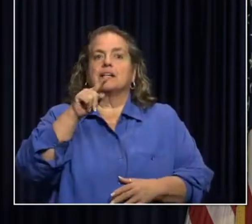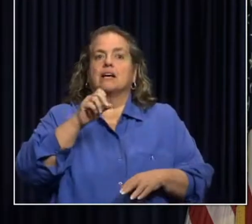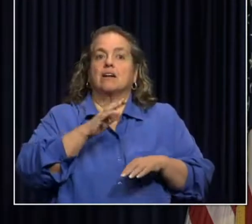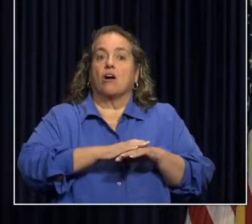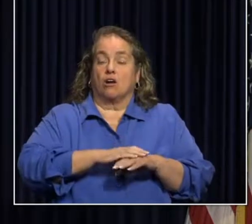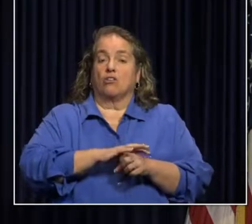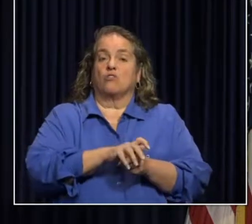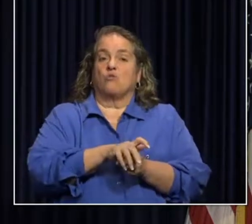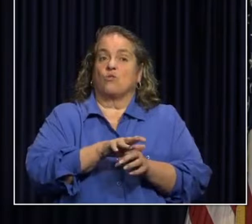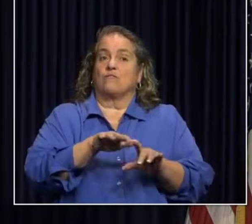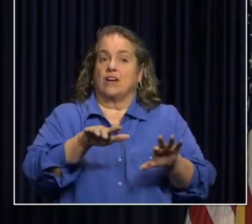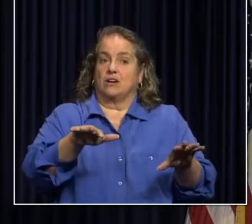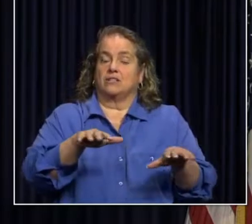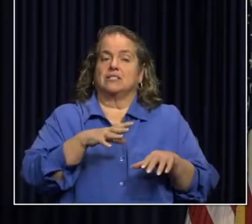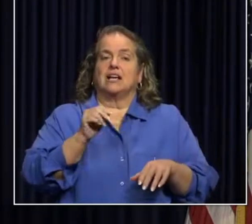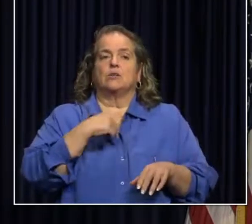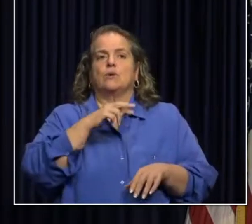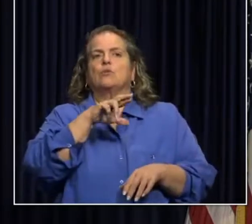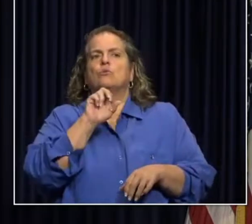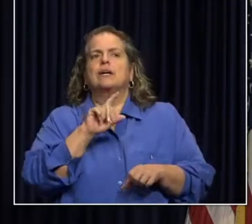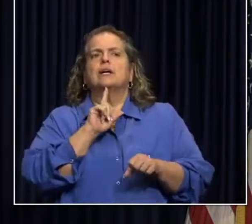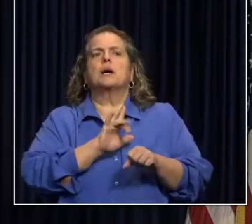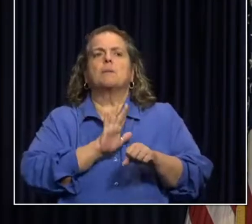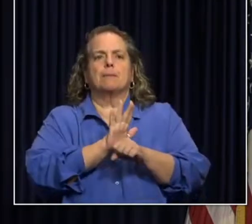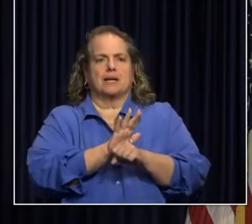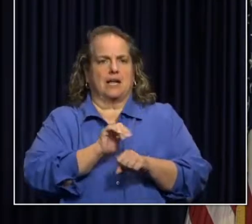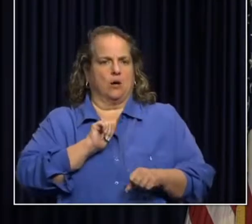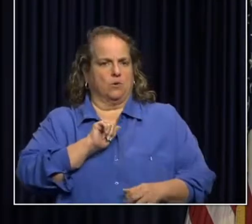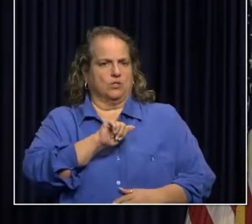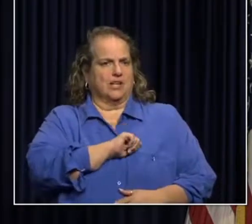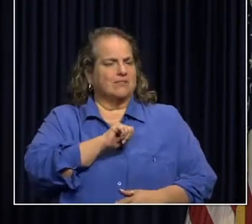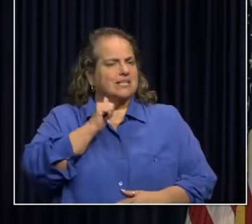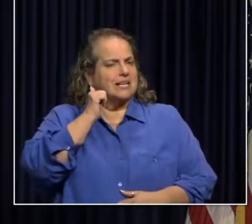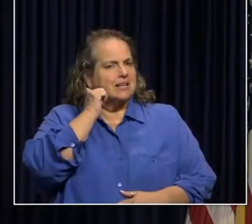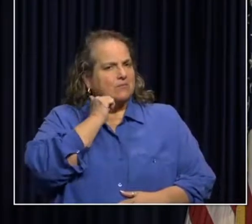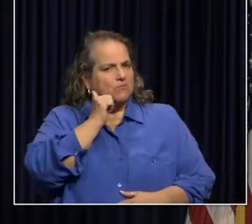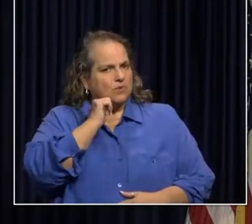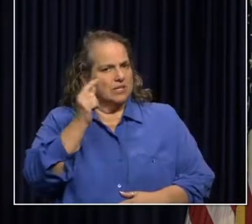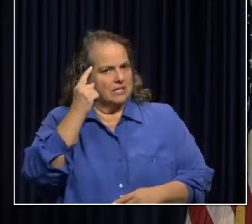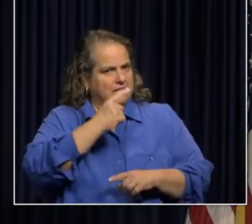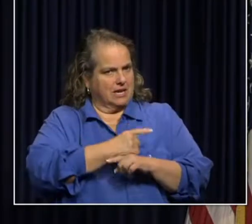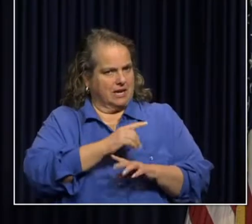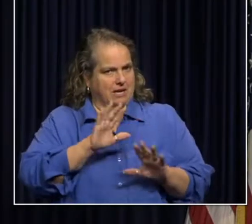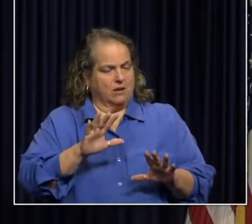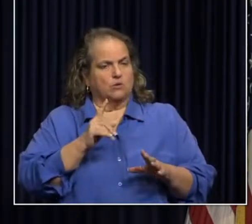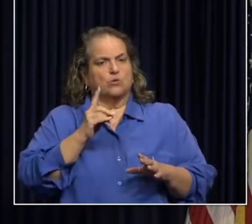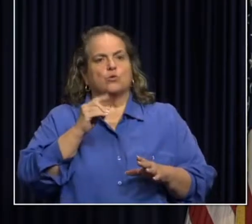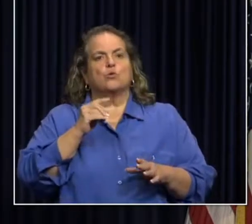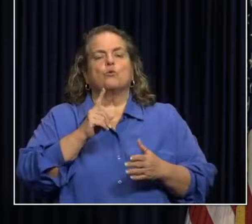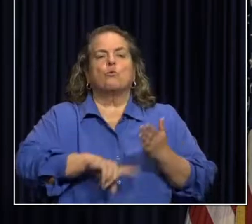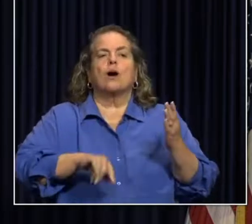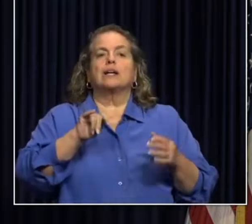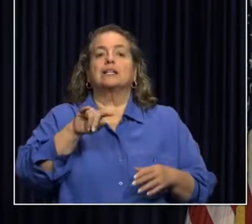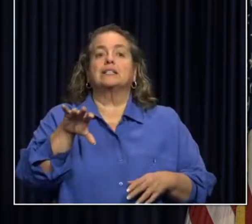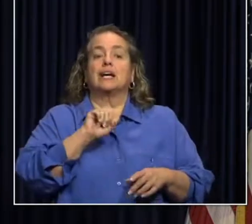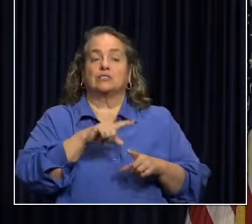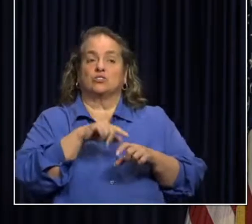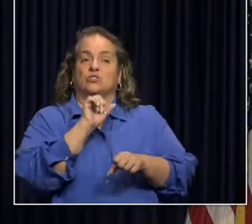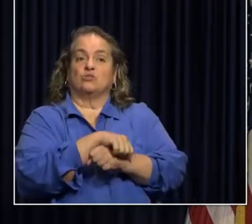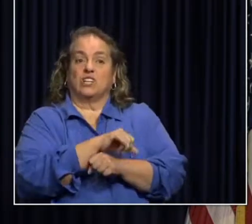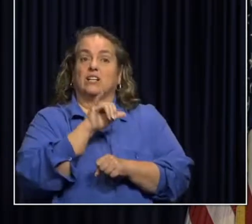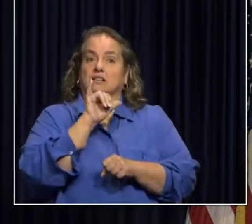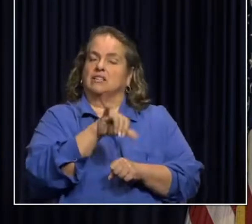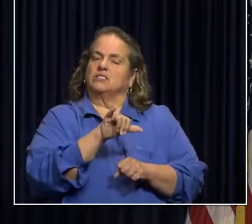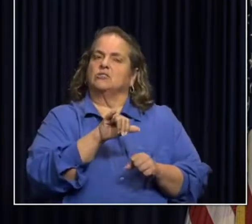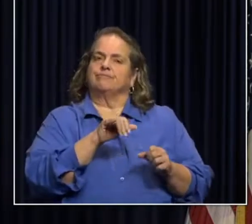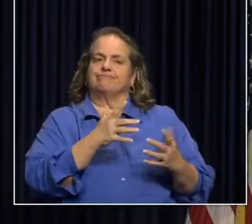coronavirus, and we recommit ourselves each and every day to doing what it takes to defeat this adversary. I